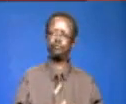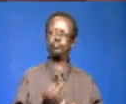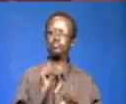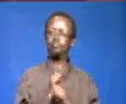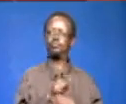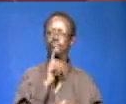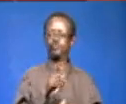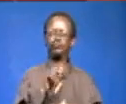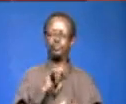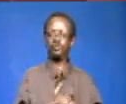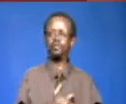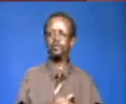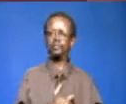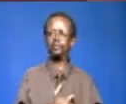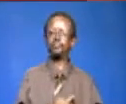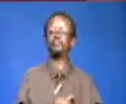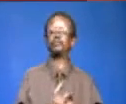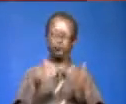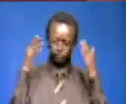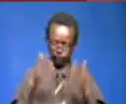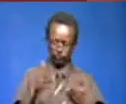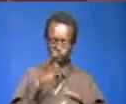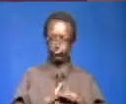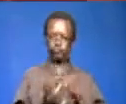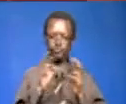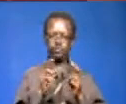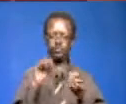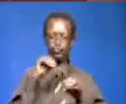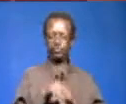Madam Speaker, we look into this matter in a